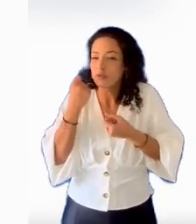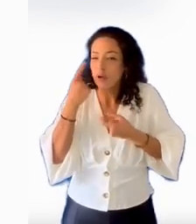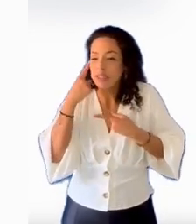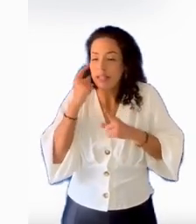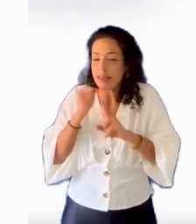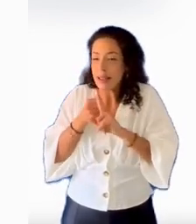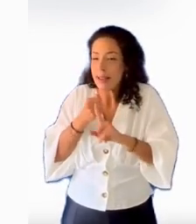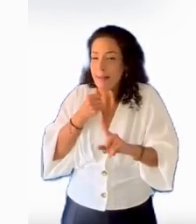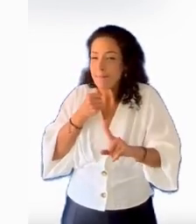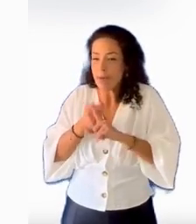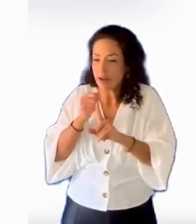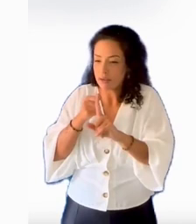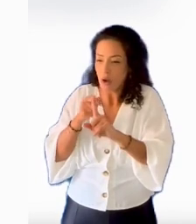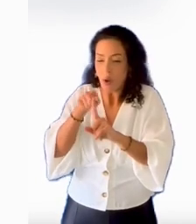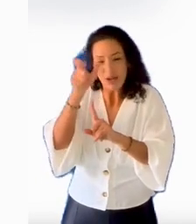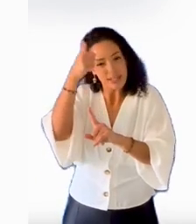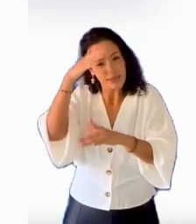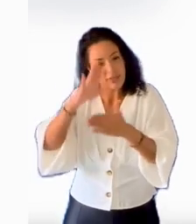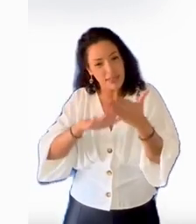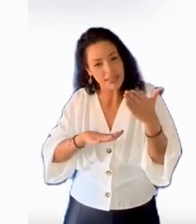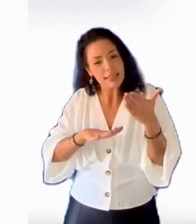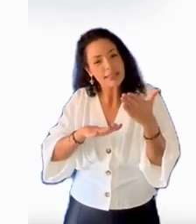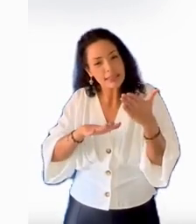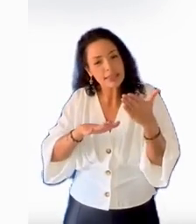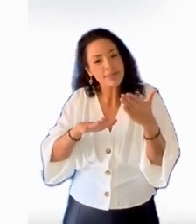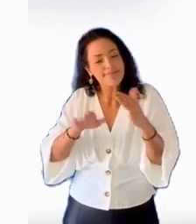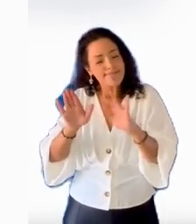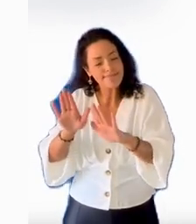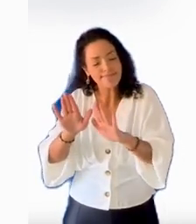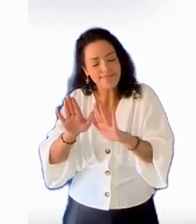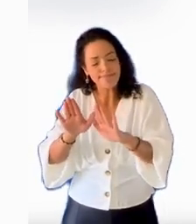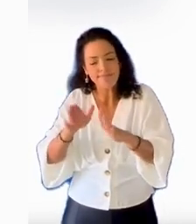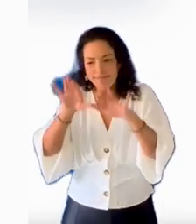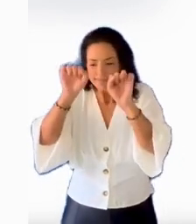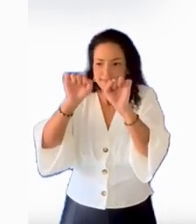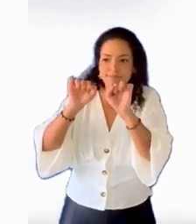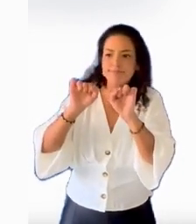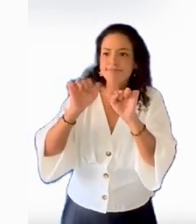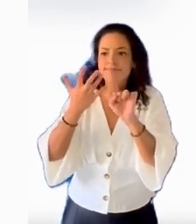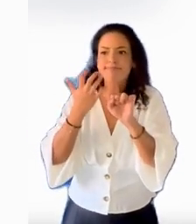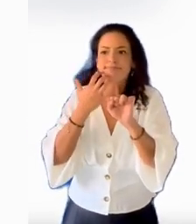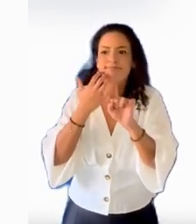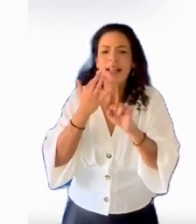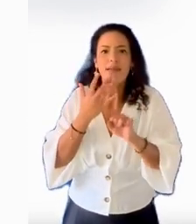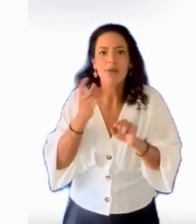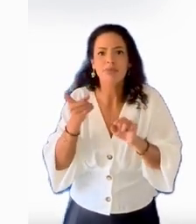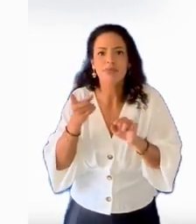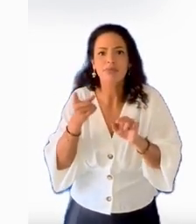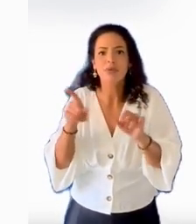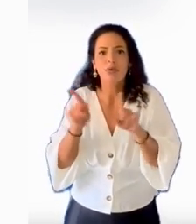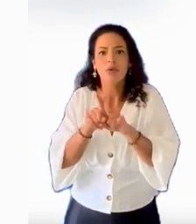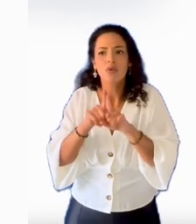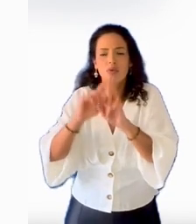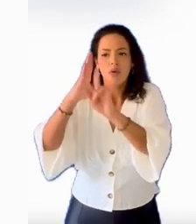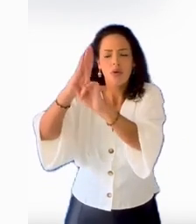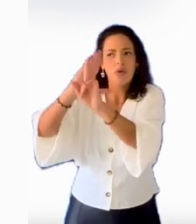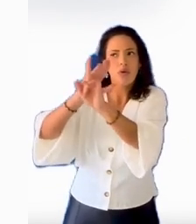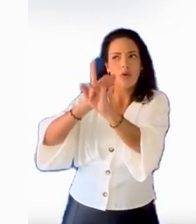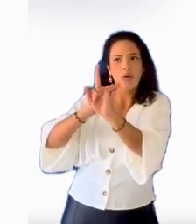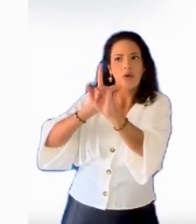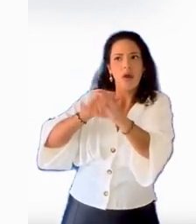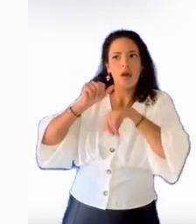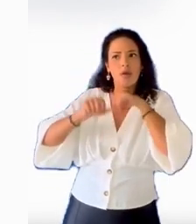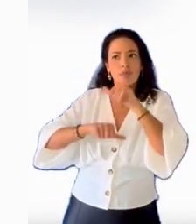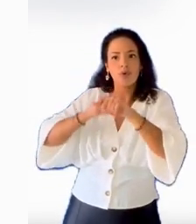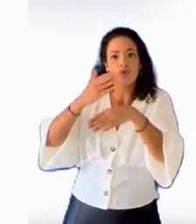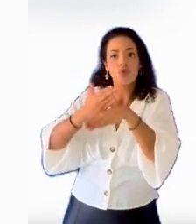of the impact of these experiences. This will provide us with an insight into their window of tolerance and in turn inform our approach so that we can